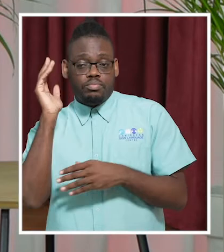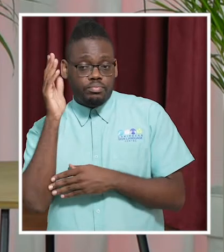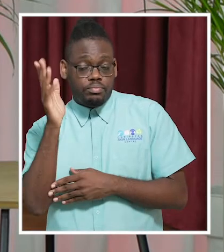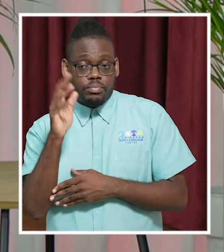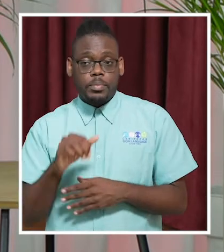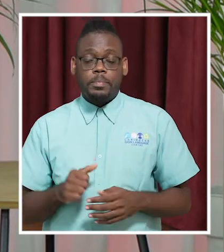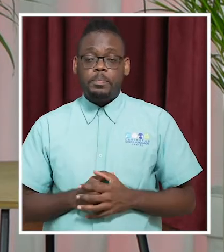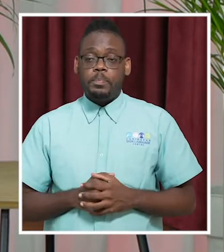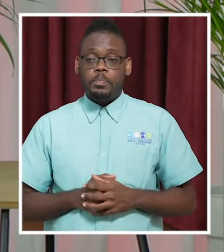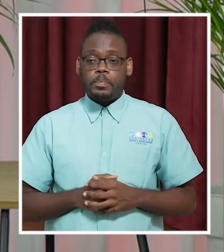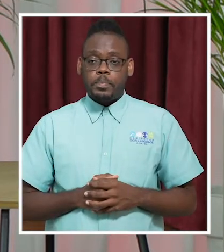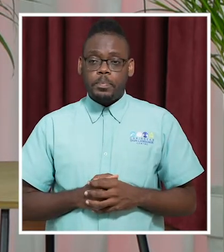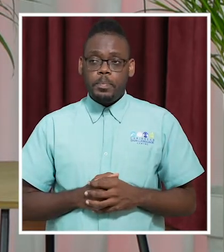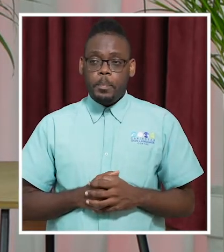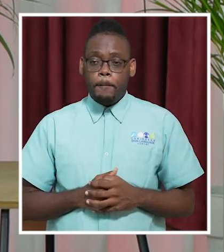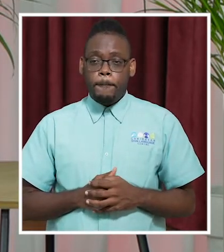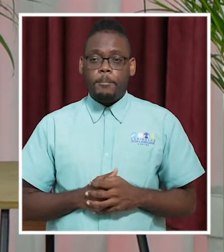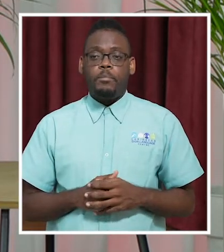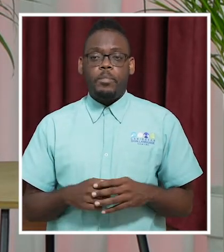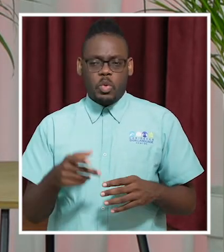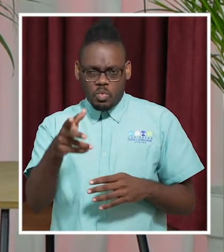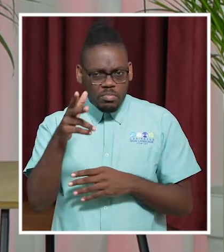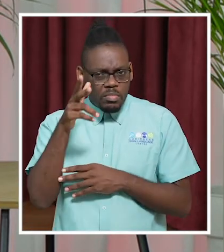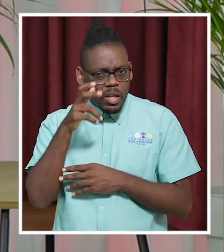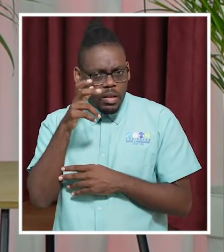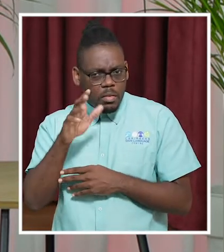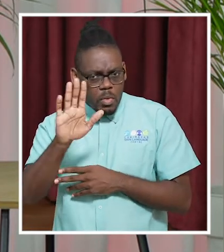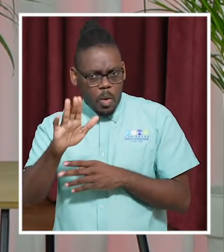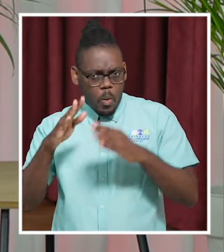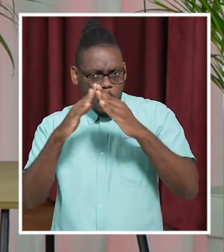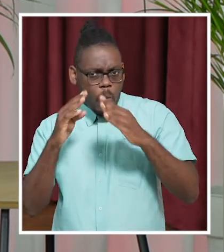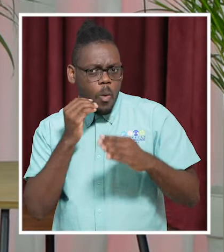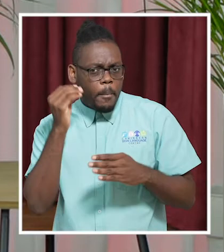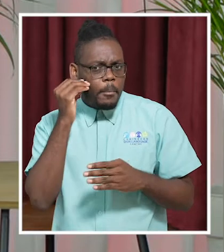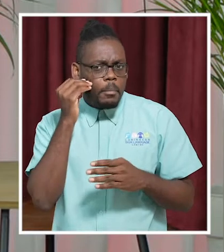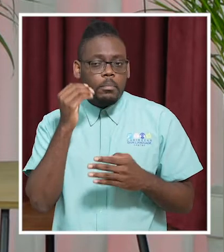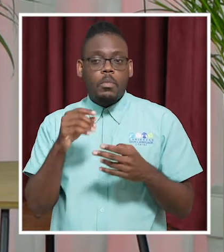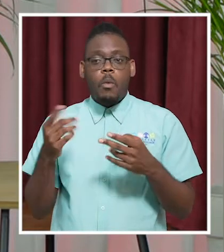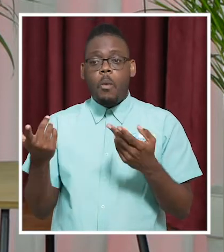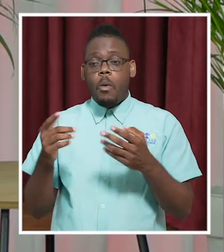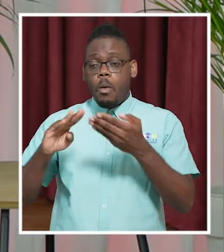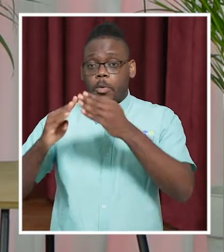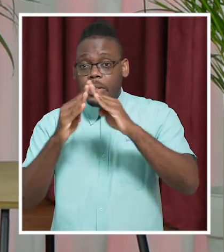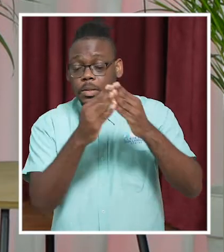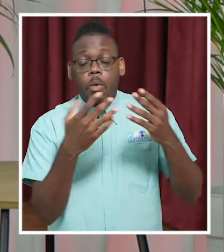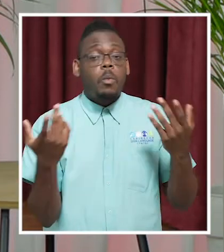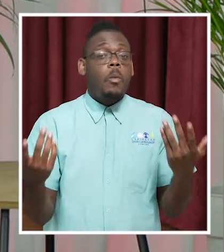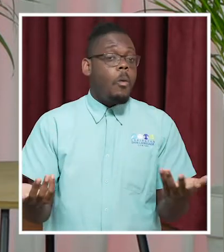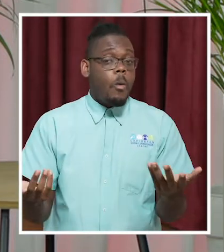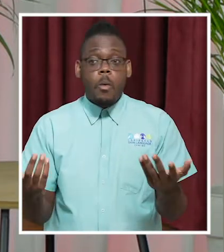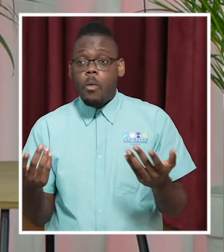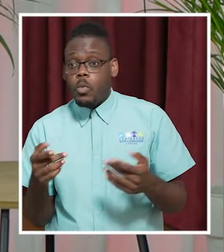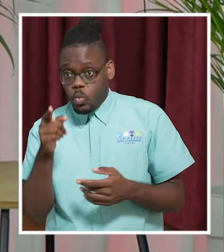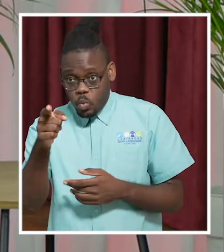our home situation and even in terms of our community. Hence the reason we ought to pay particular attention to our home